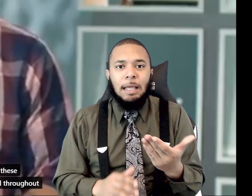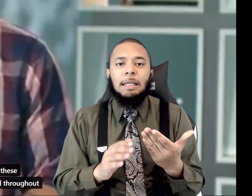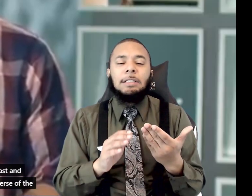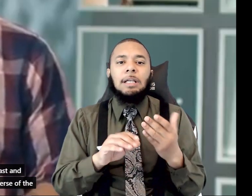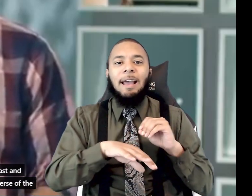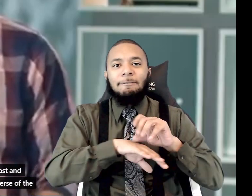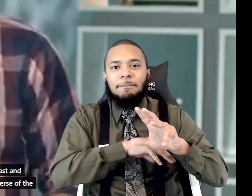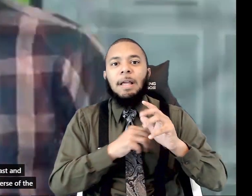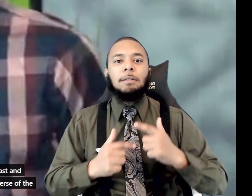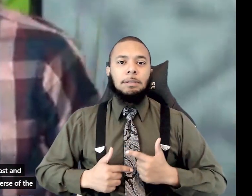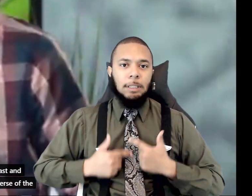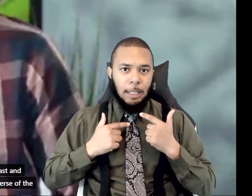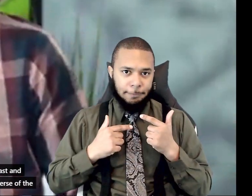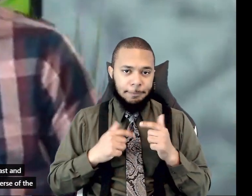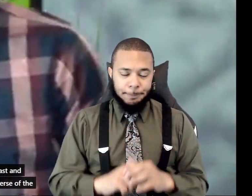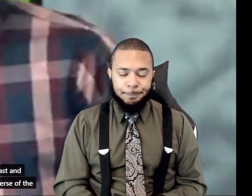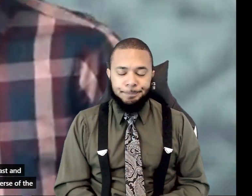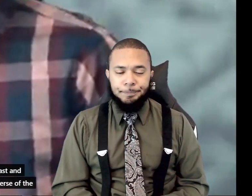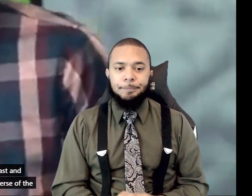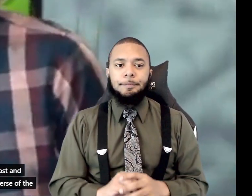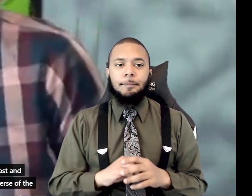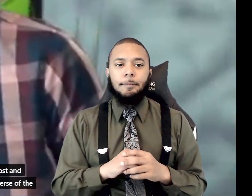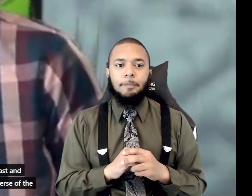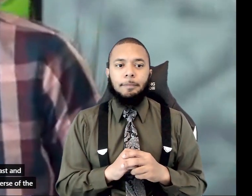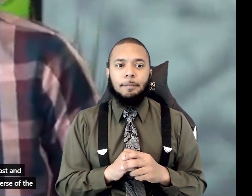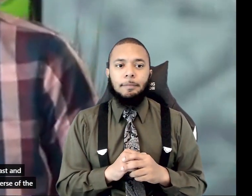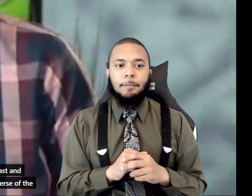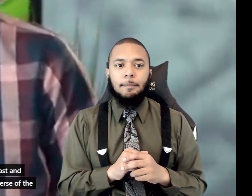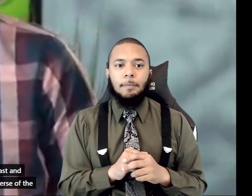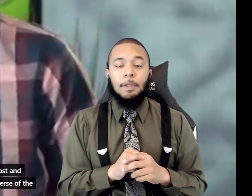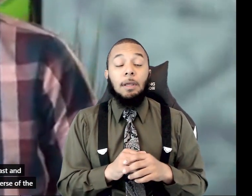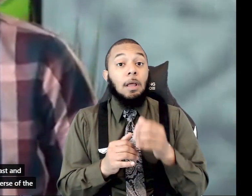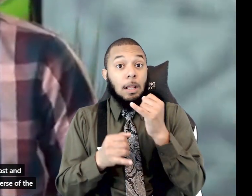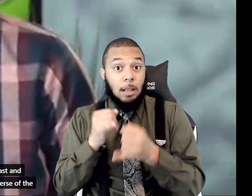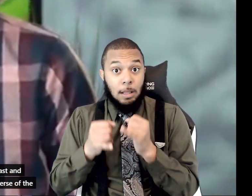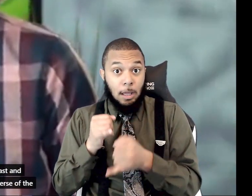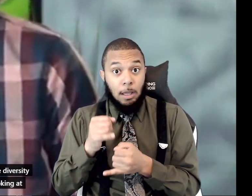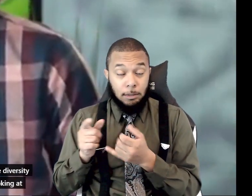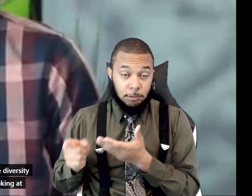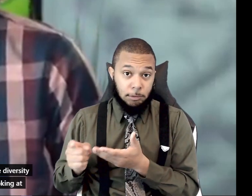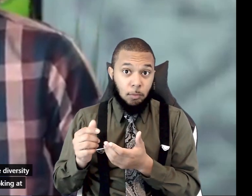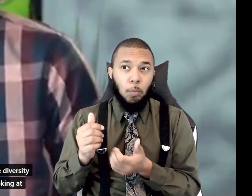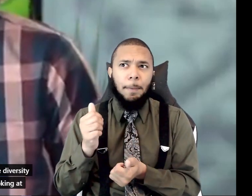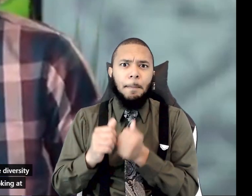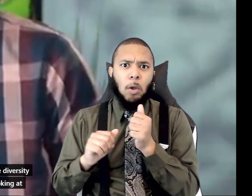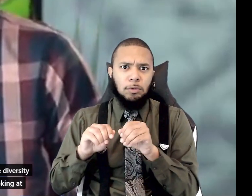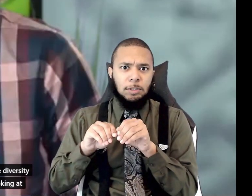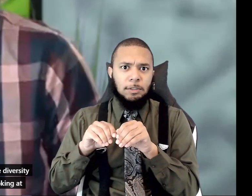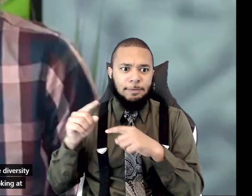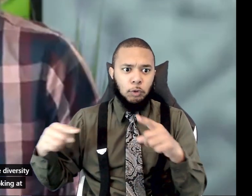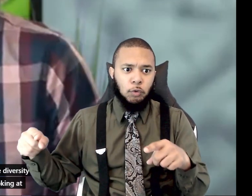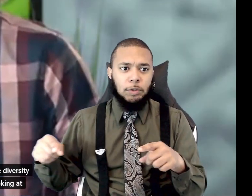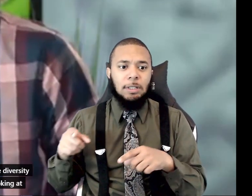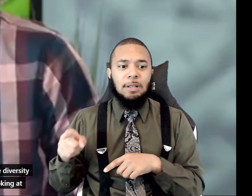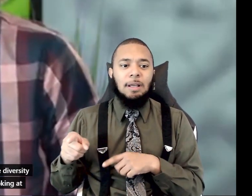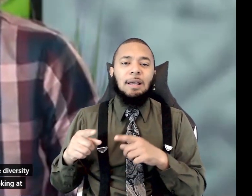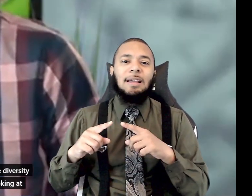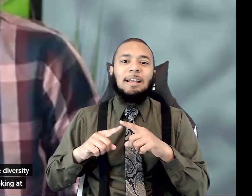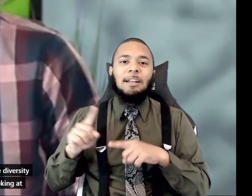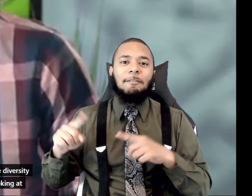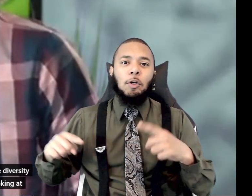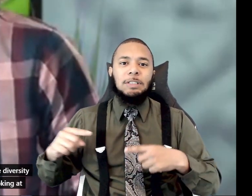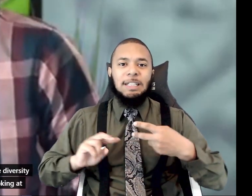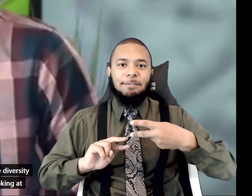find throughout the world. And then the last, and probably one of the most diverse of the group of 3, would be the diversity